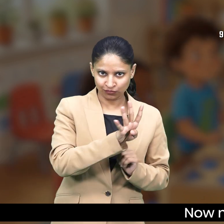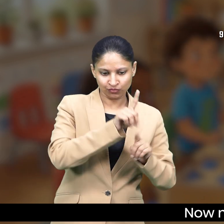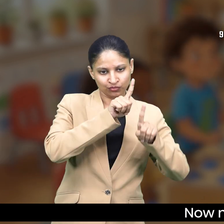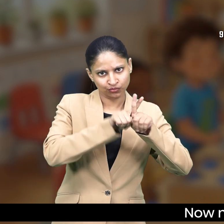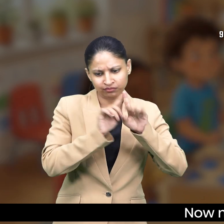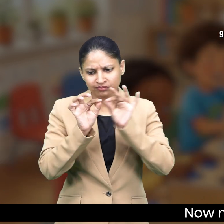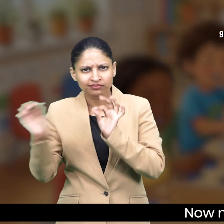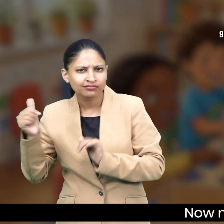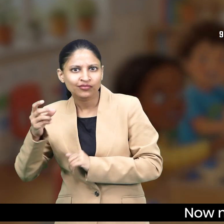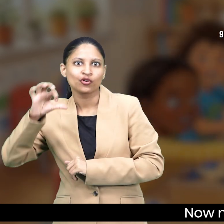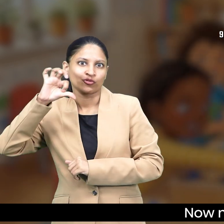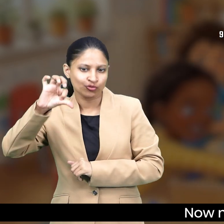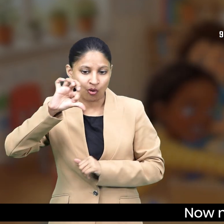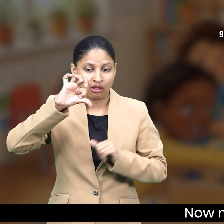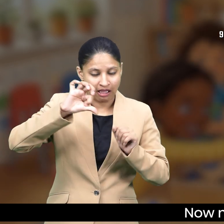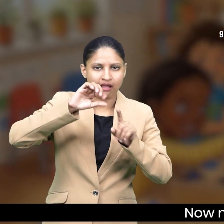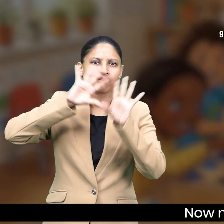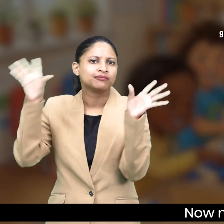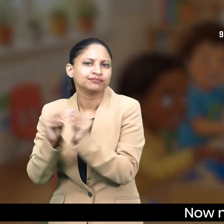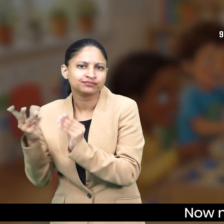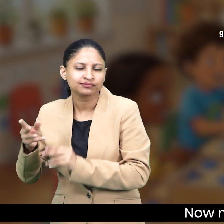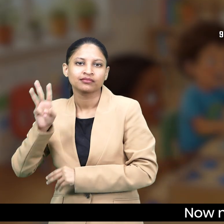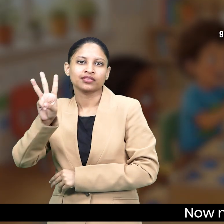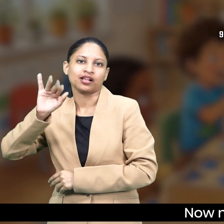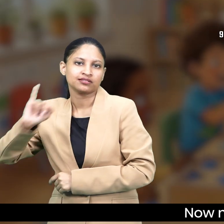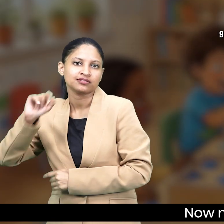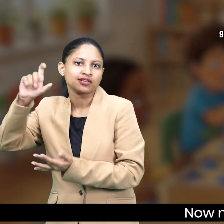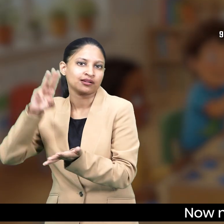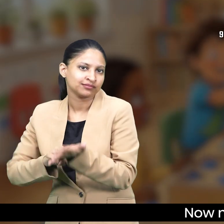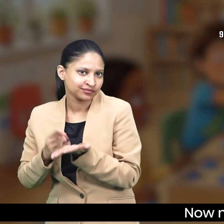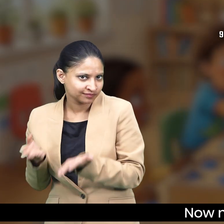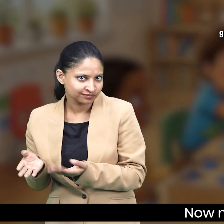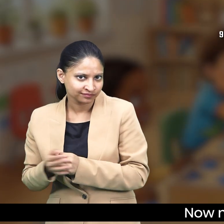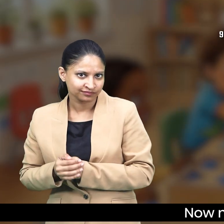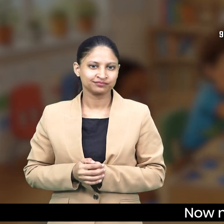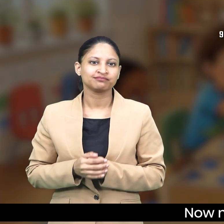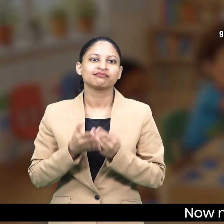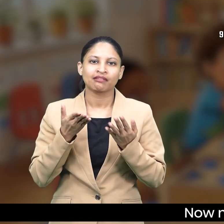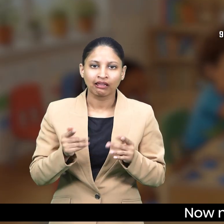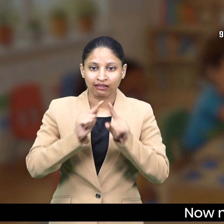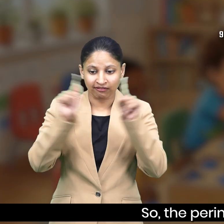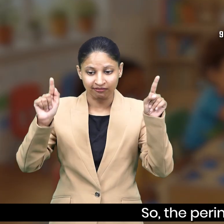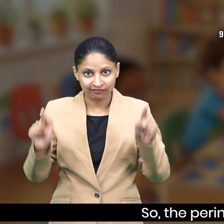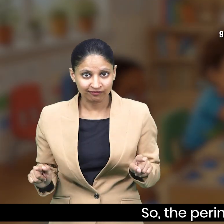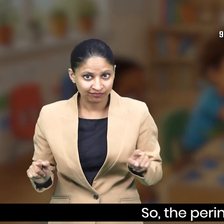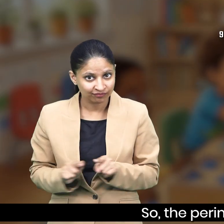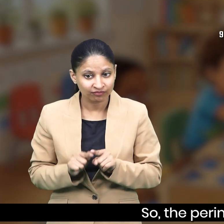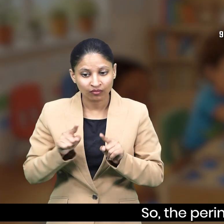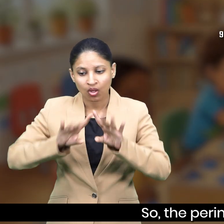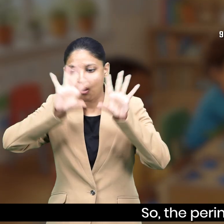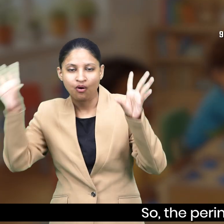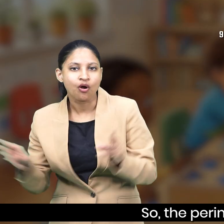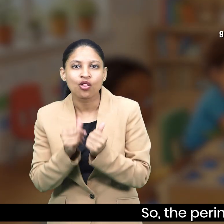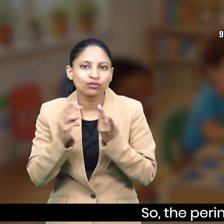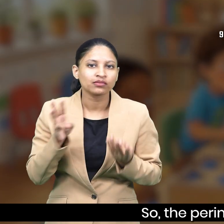9 is equal to 36 centimeter. So the